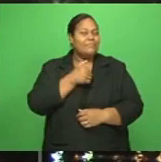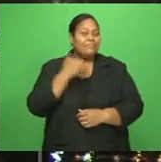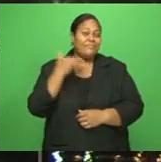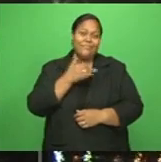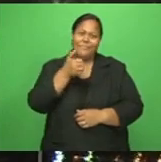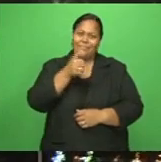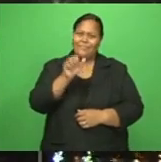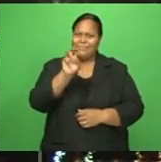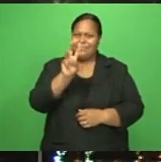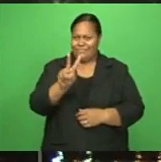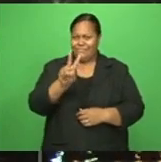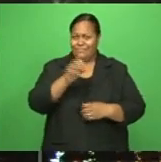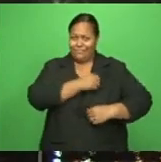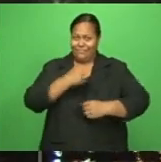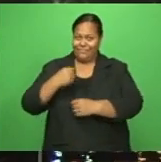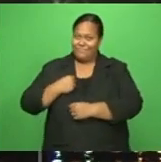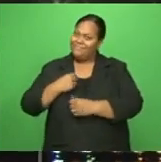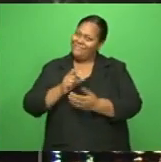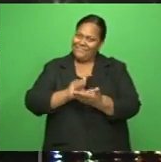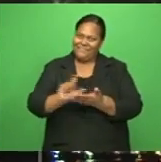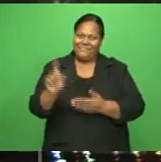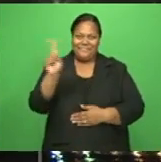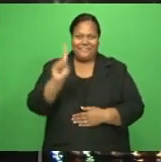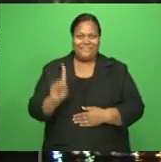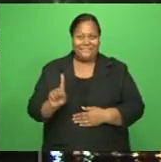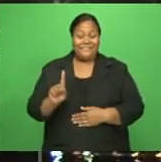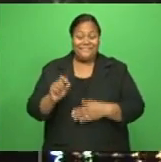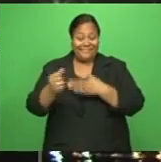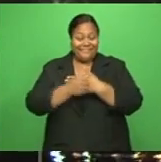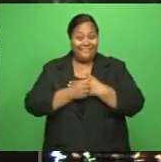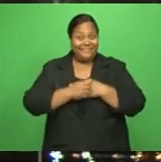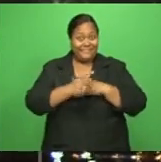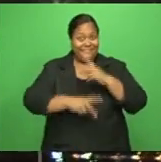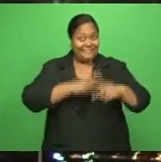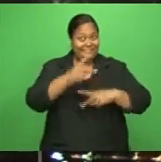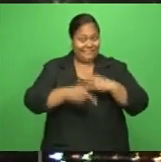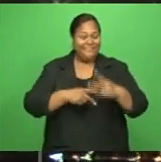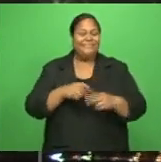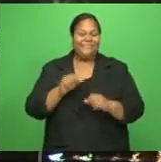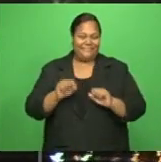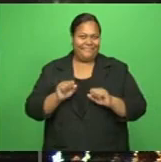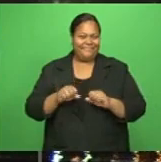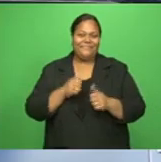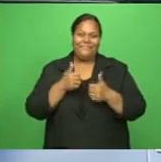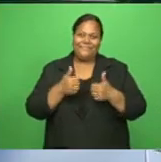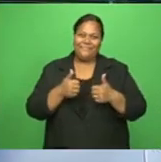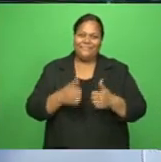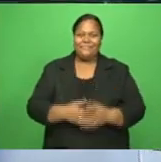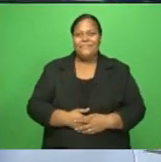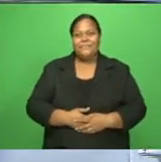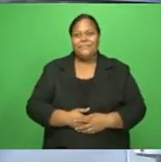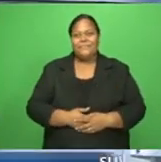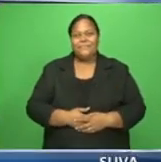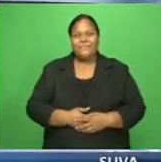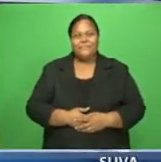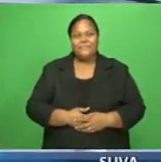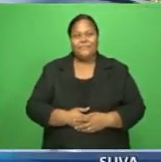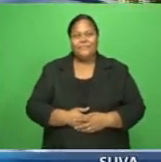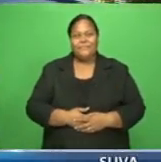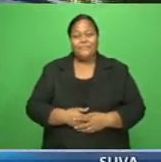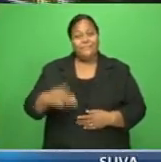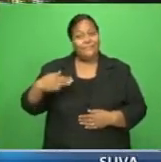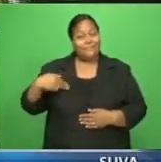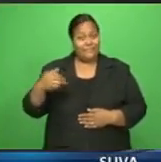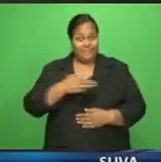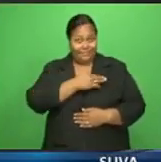today, authorities say their safety protocols are working. Kelly Vadala reports. The Health Ministry is working with